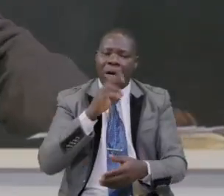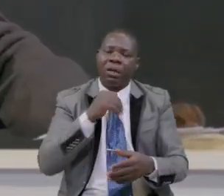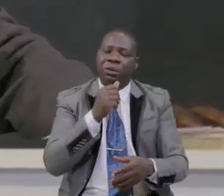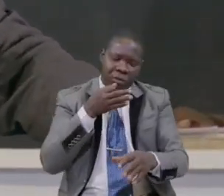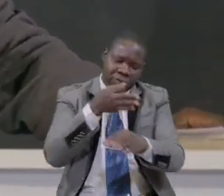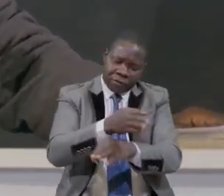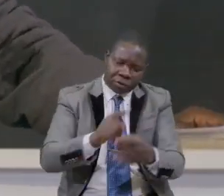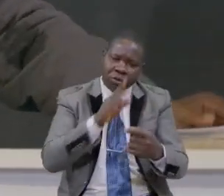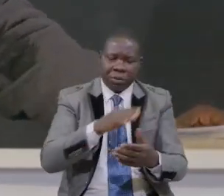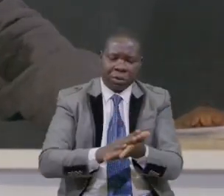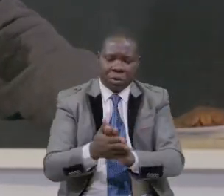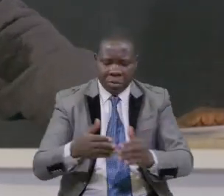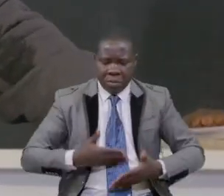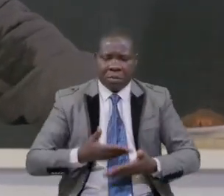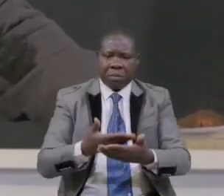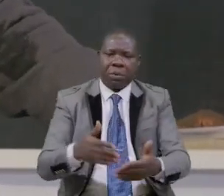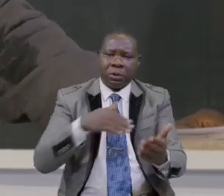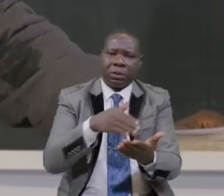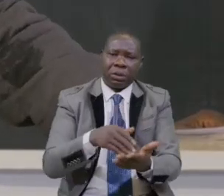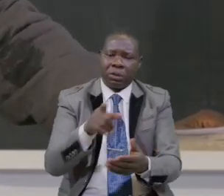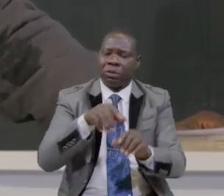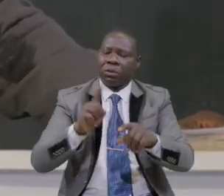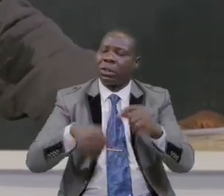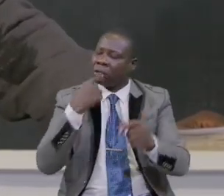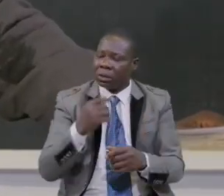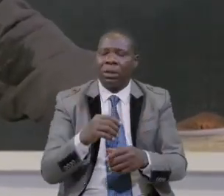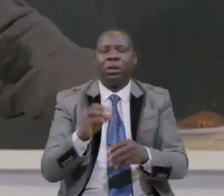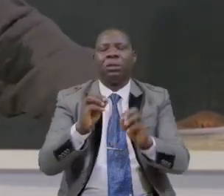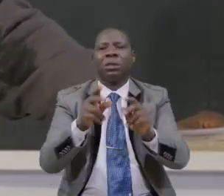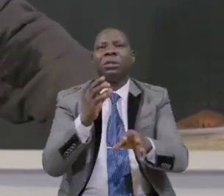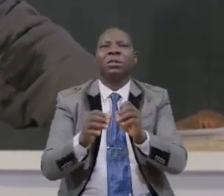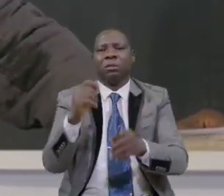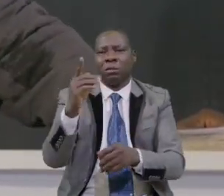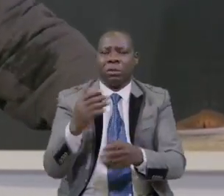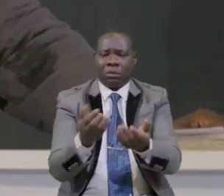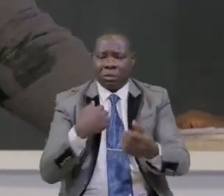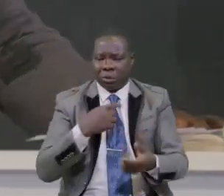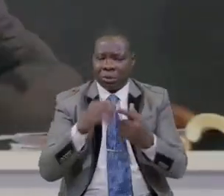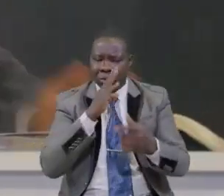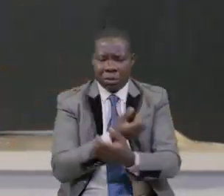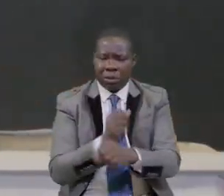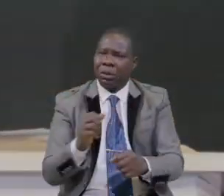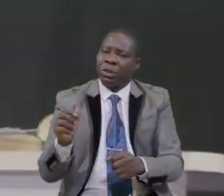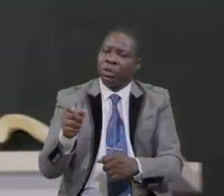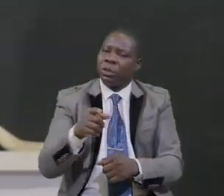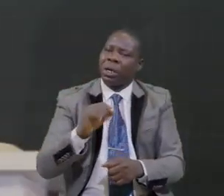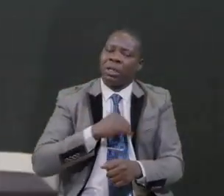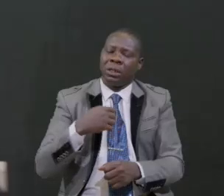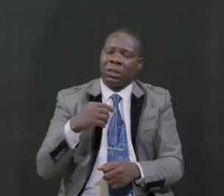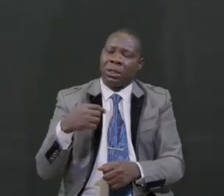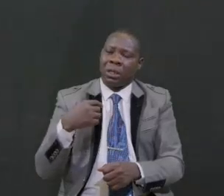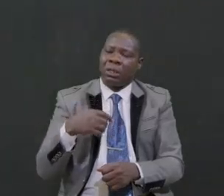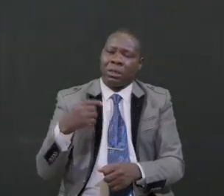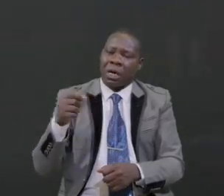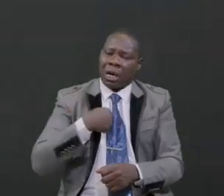you cannot say, okay, if God wants me to be saved, I'll be saved. He must have known it before I was born. Yes, he knows. He knows that you are going to